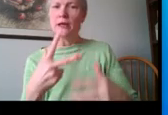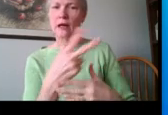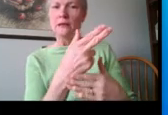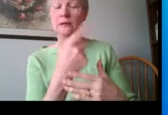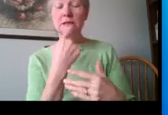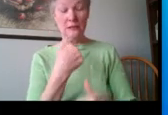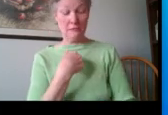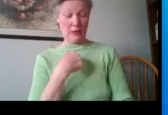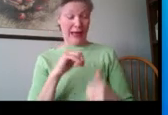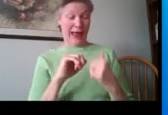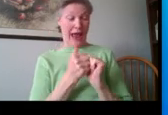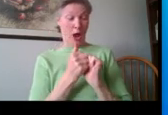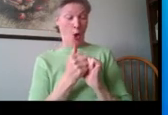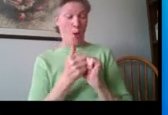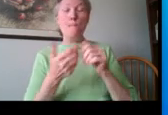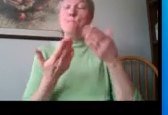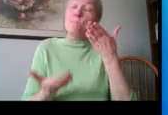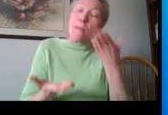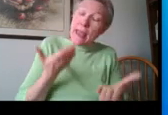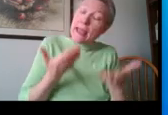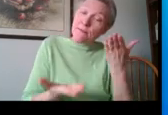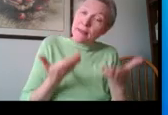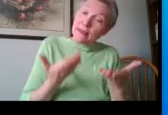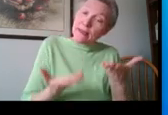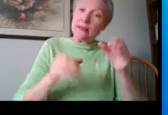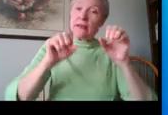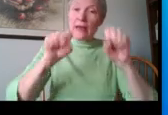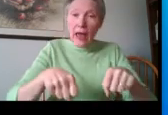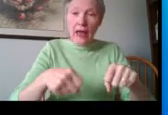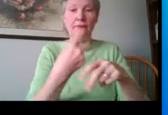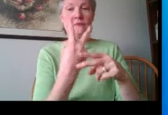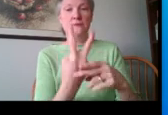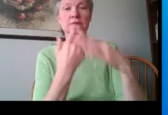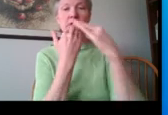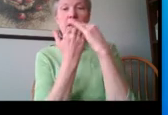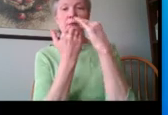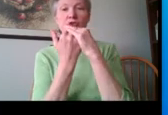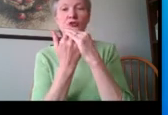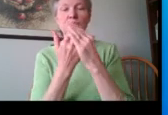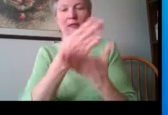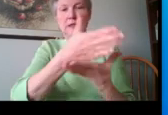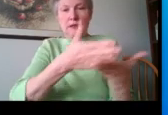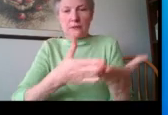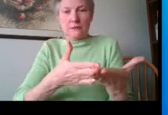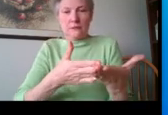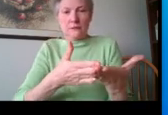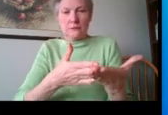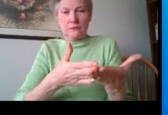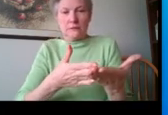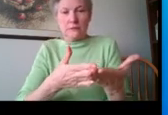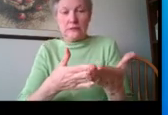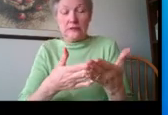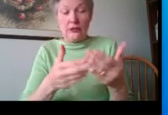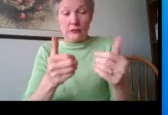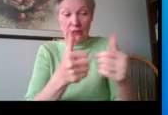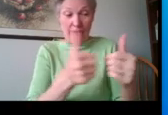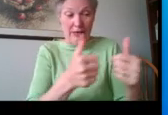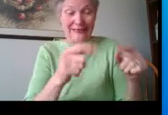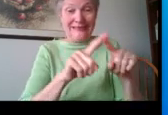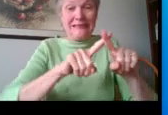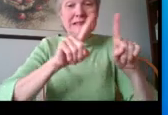telling me how might the 2 sandwiches be cut, okay? But I also know that they're divided differently or